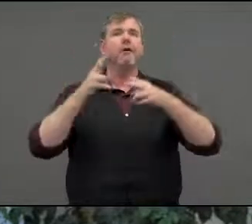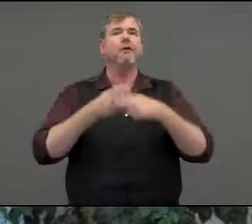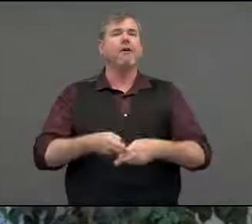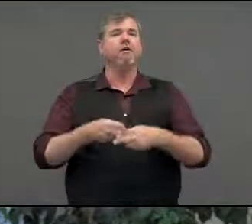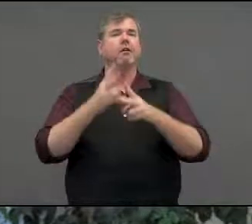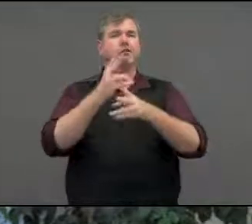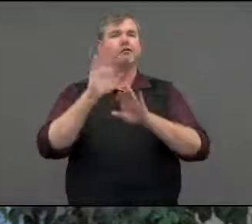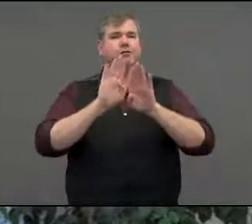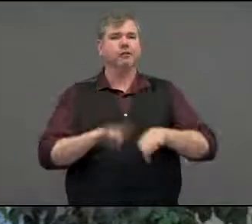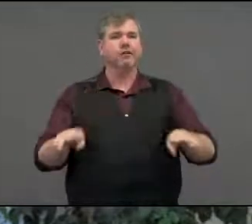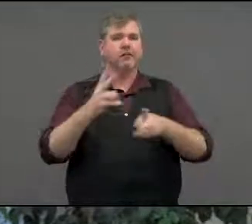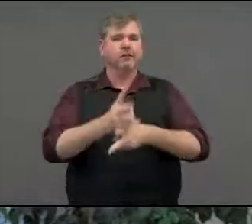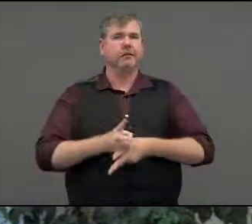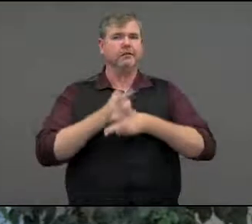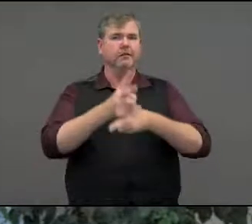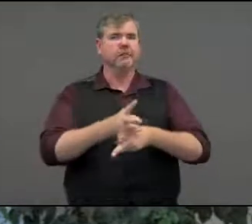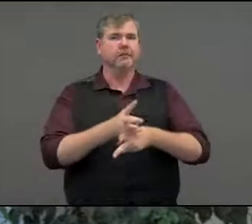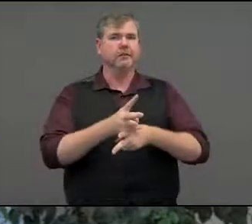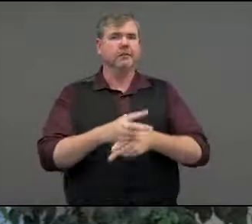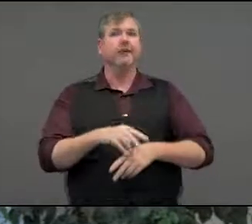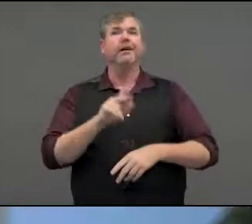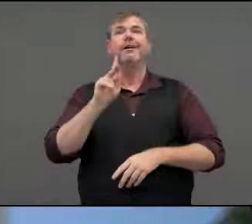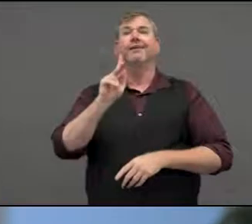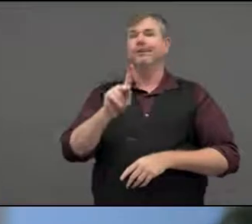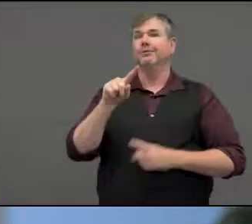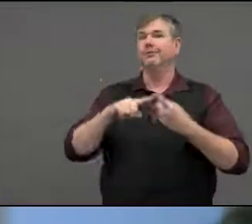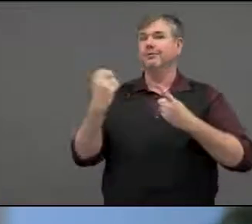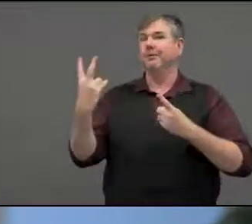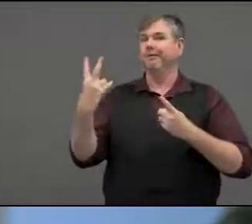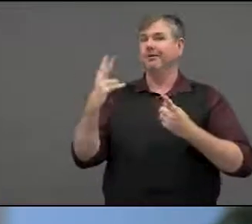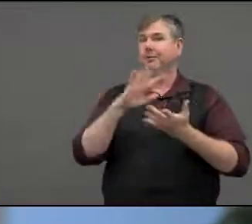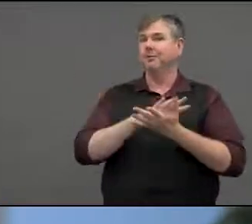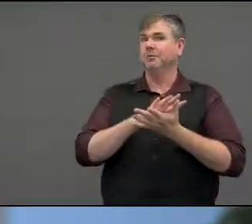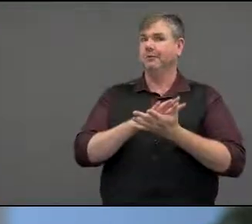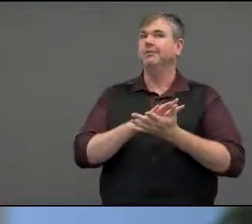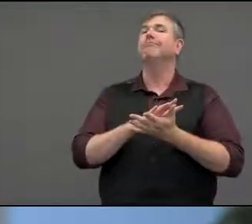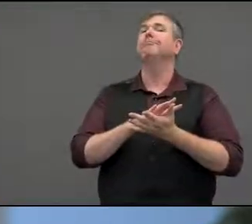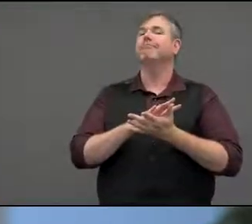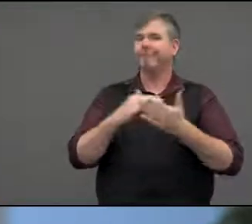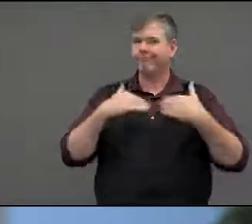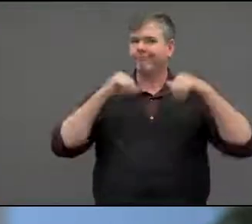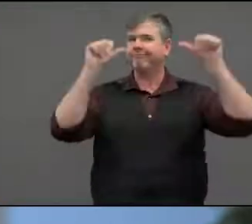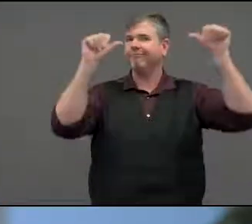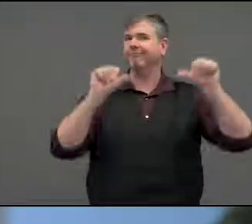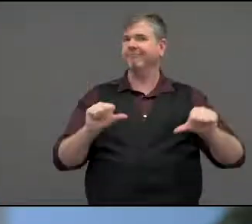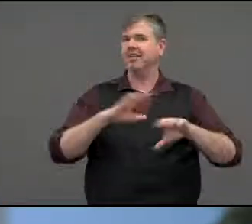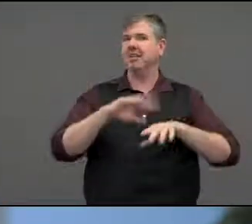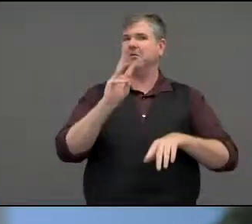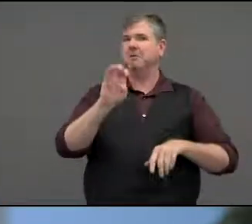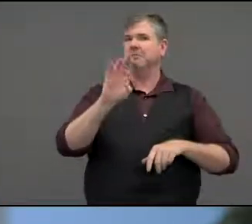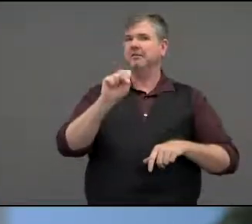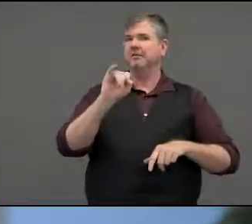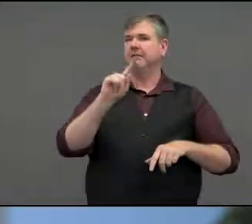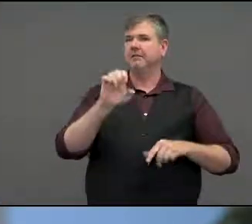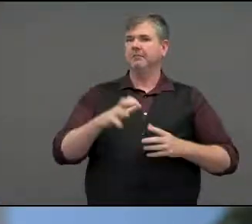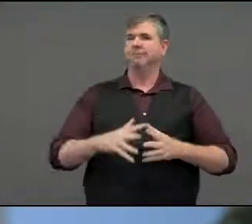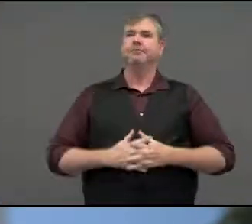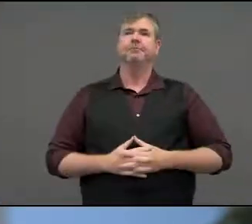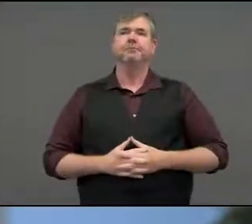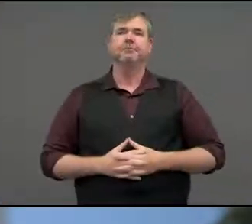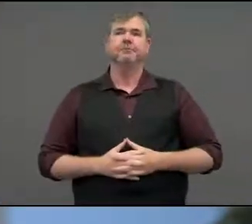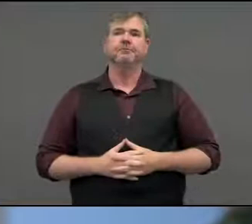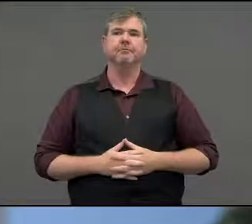guidance we have on our website. This may change in the future, but at this time, if you're a preschool, please follow the guidance we have